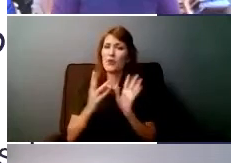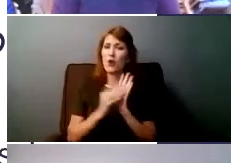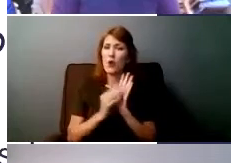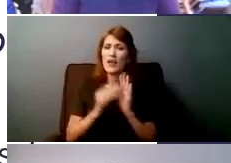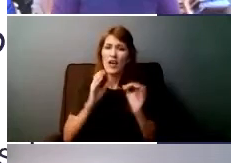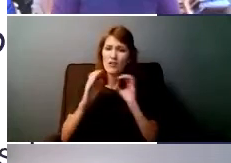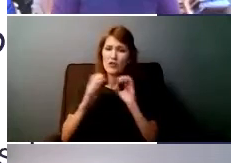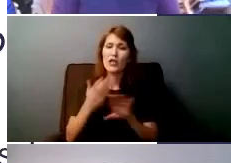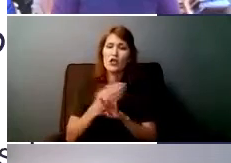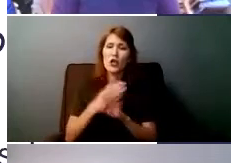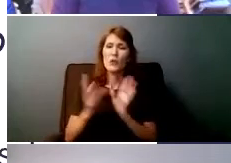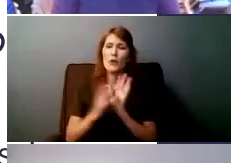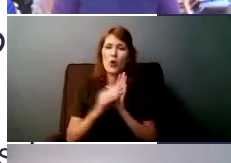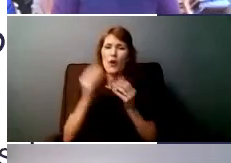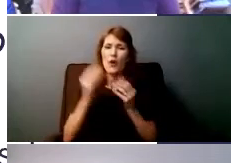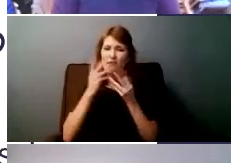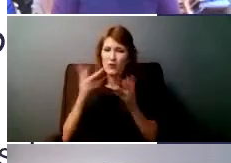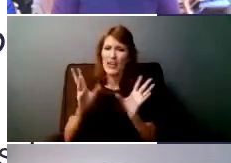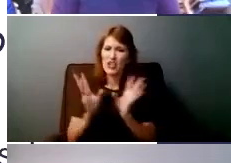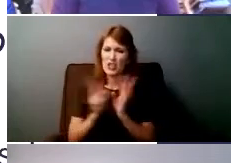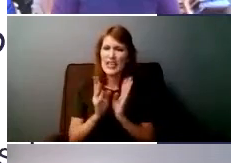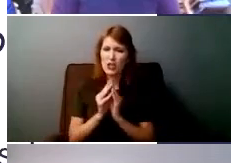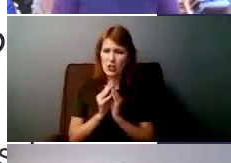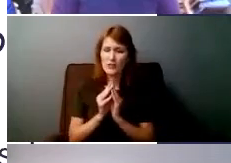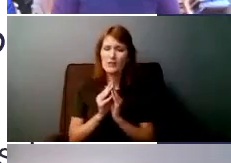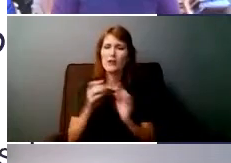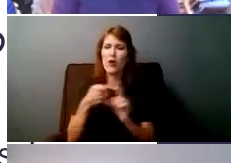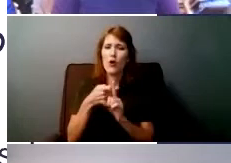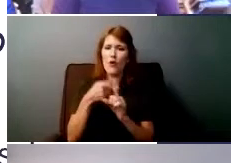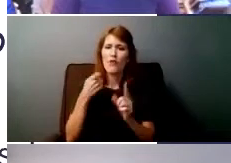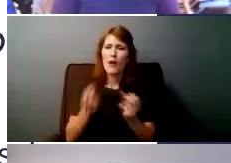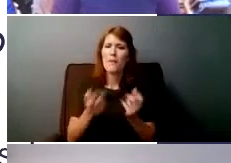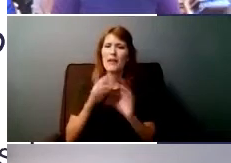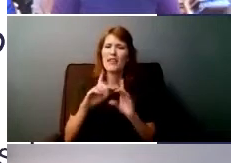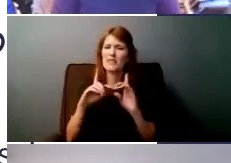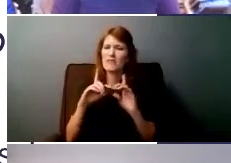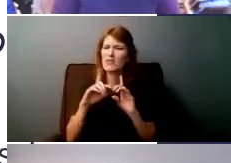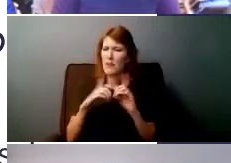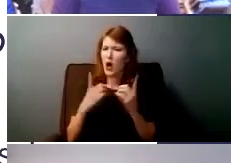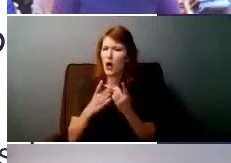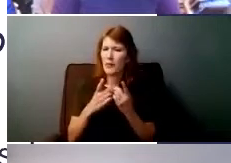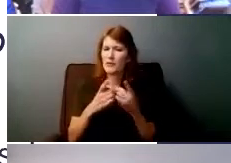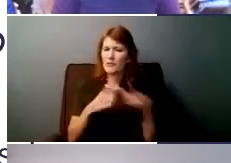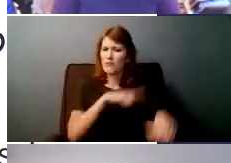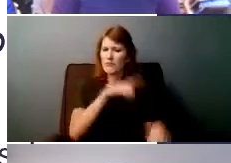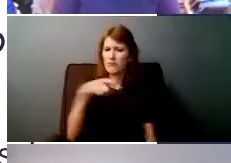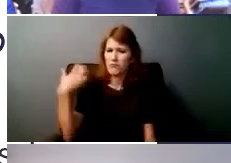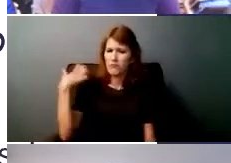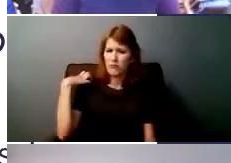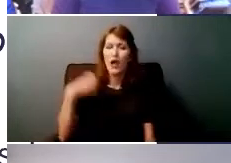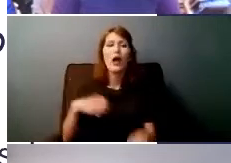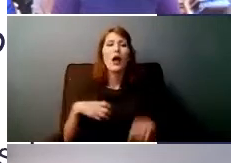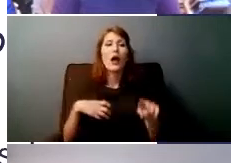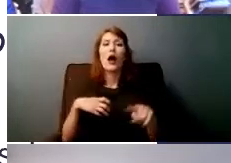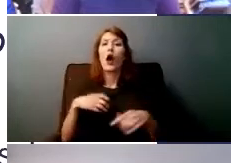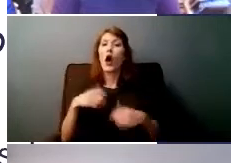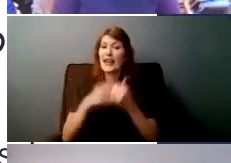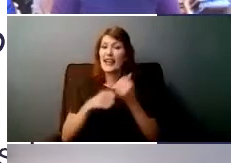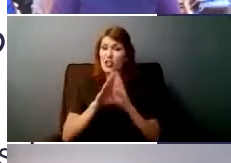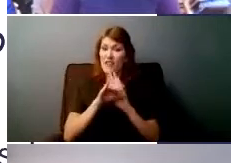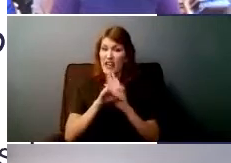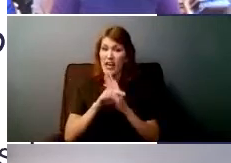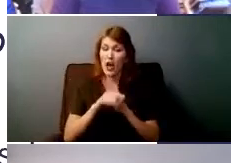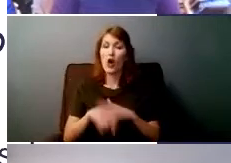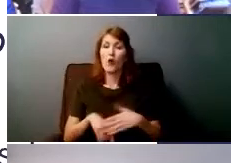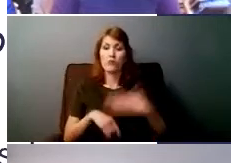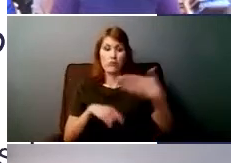pre-recorded information sessions from many of the department heads. Beneath each video, they could click, a student could